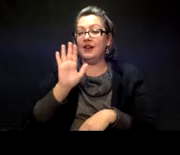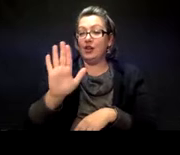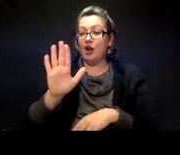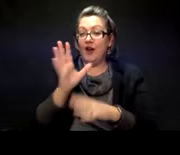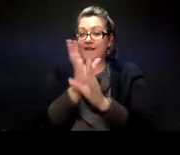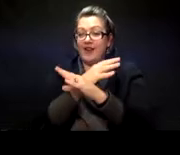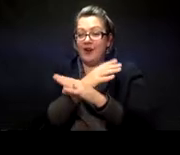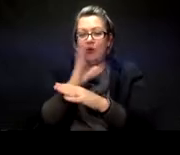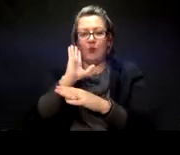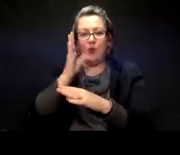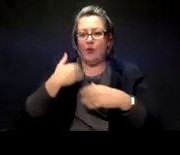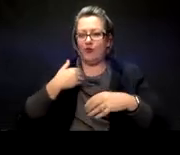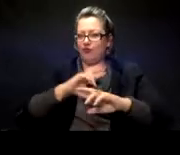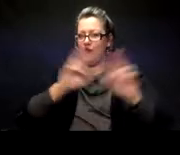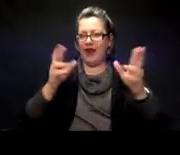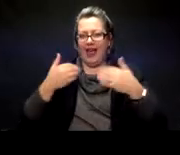phone.